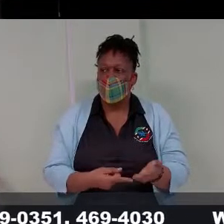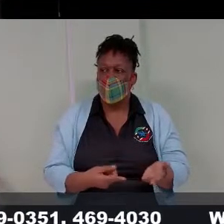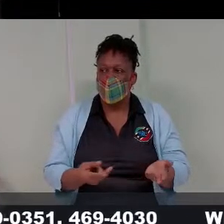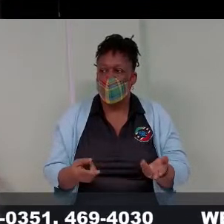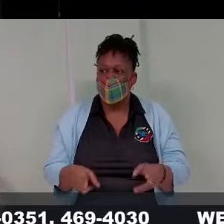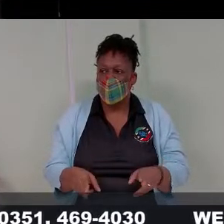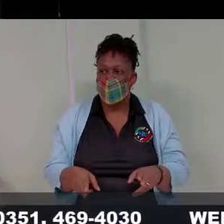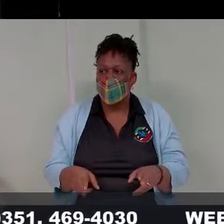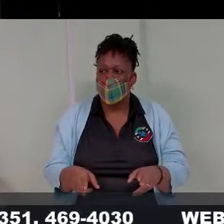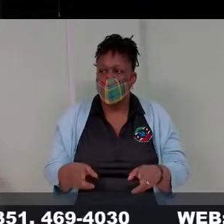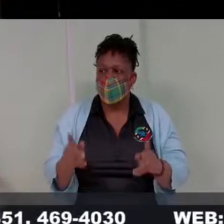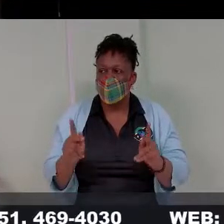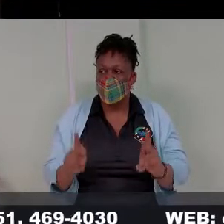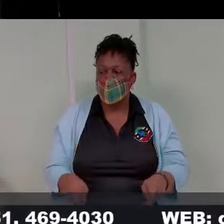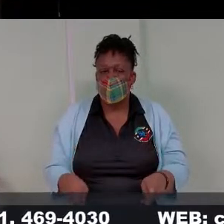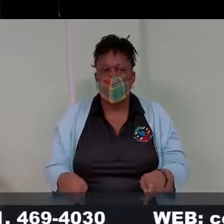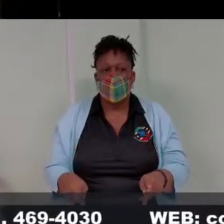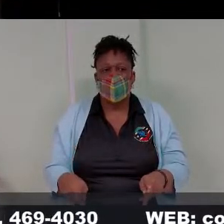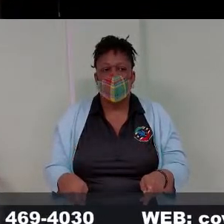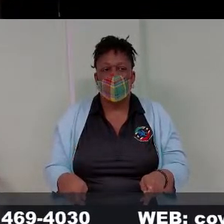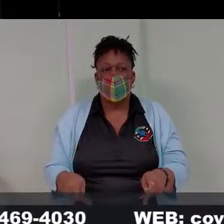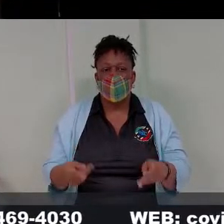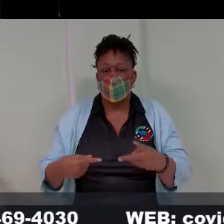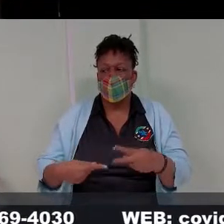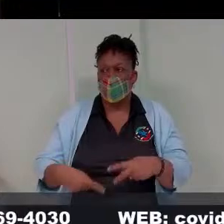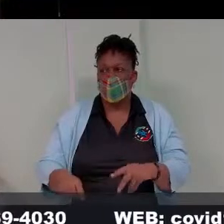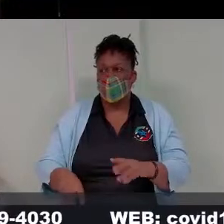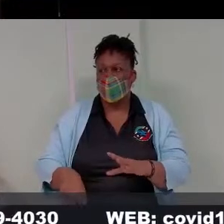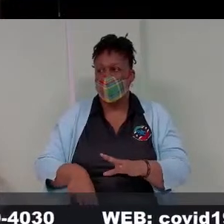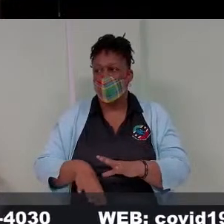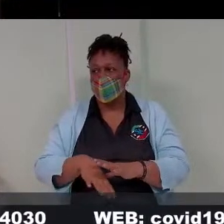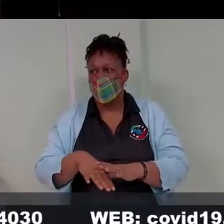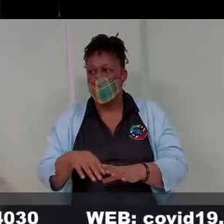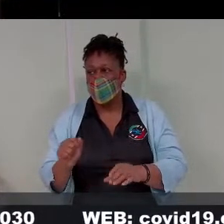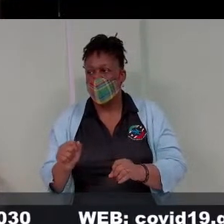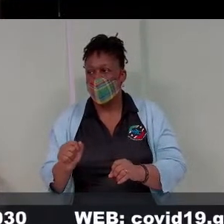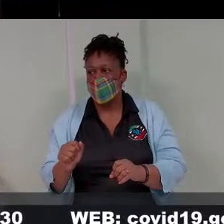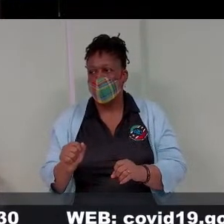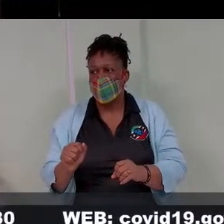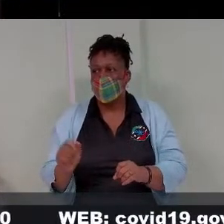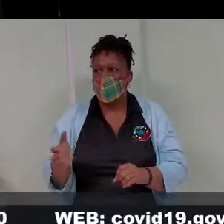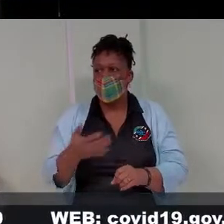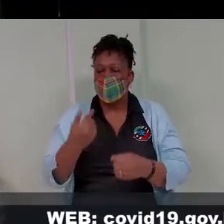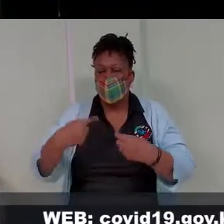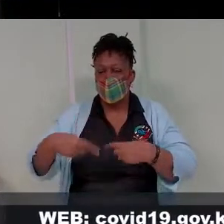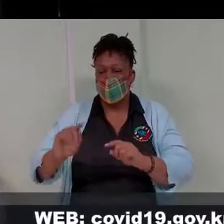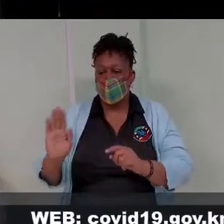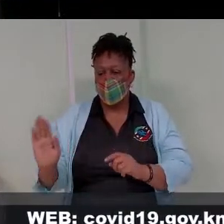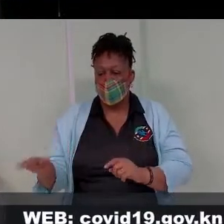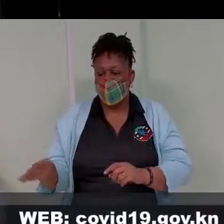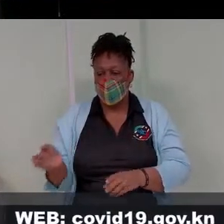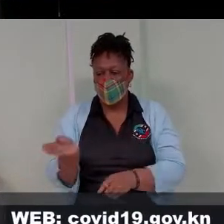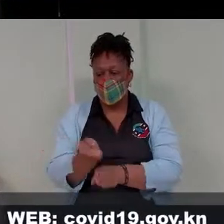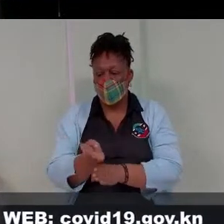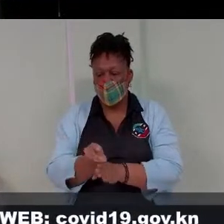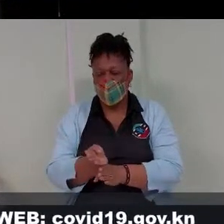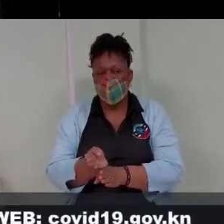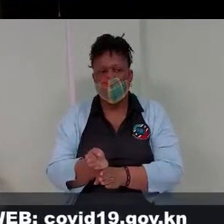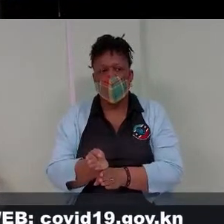COVID case that breached quarantine and caught a passenger bus in St.